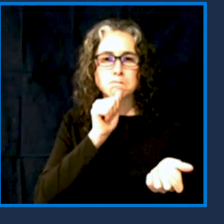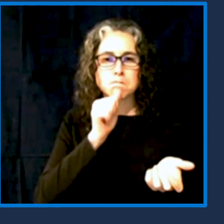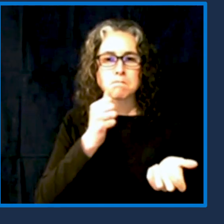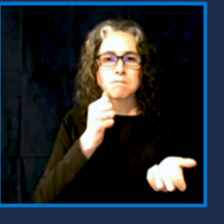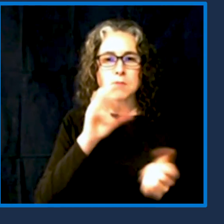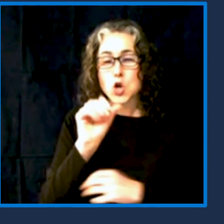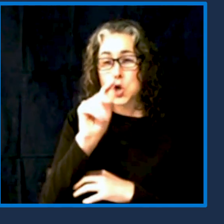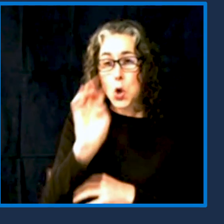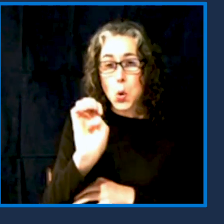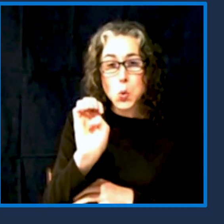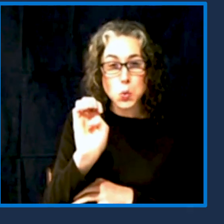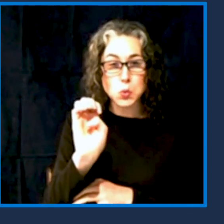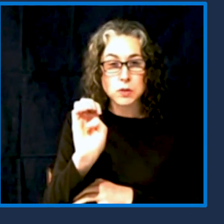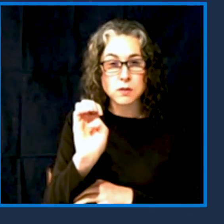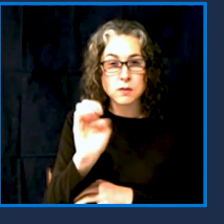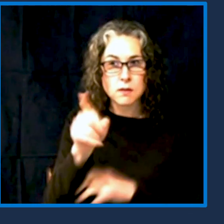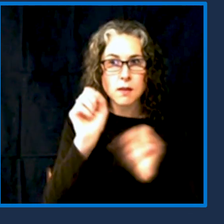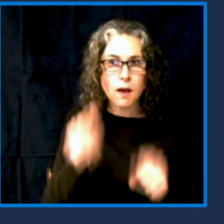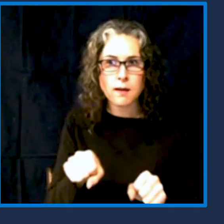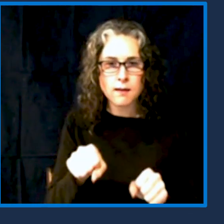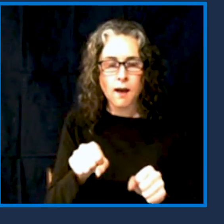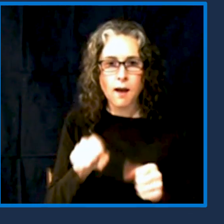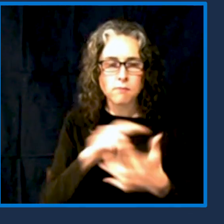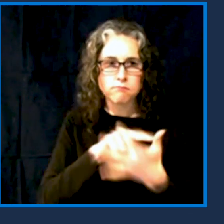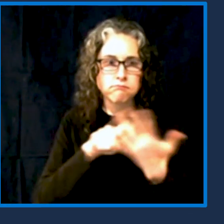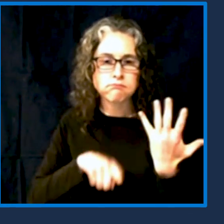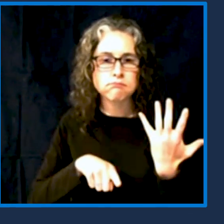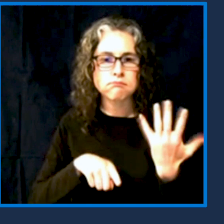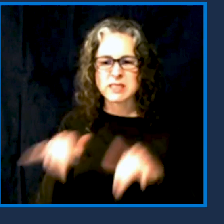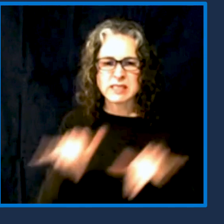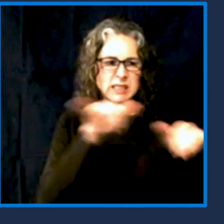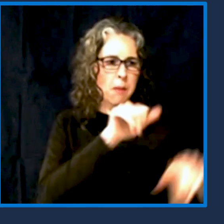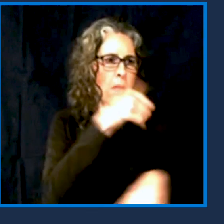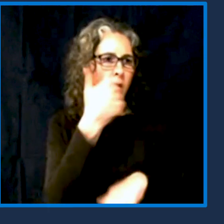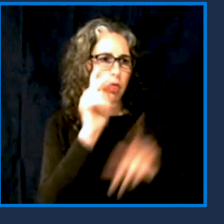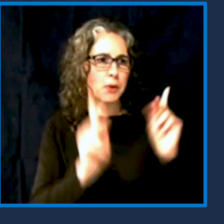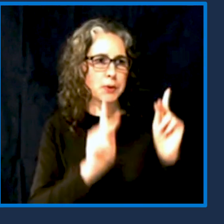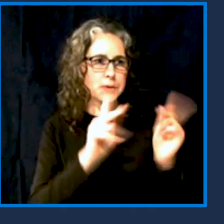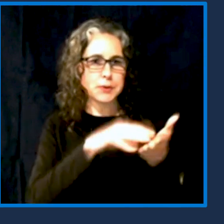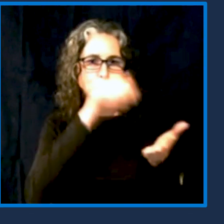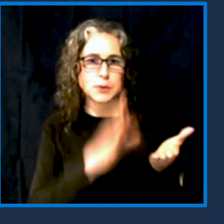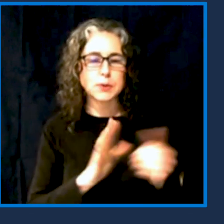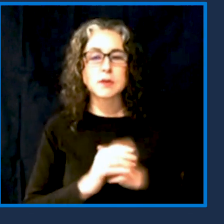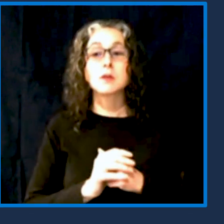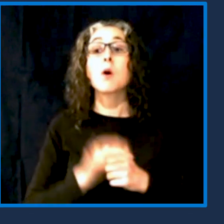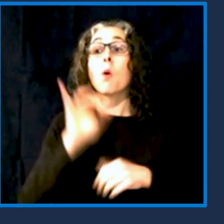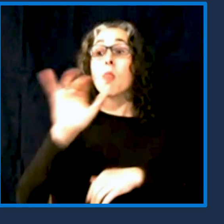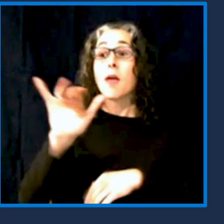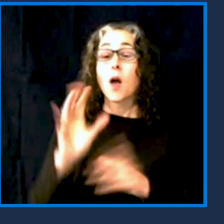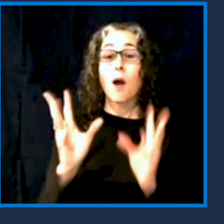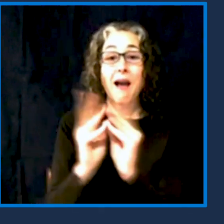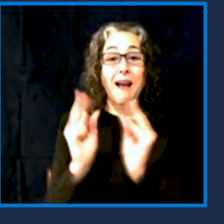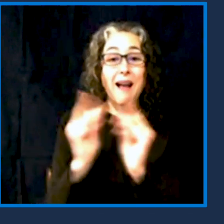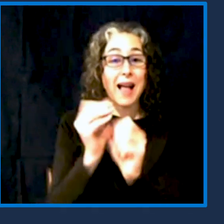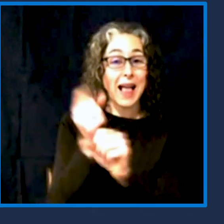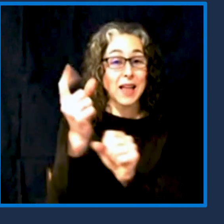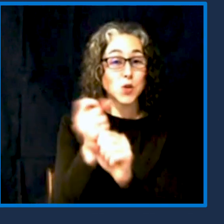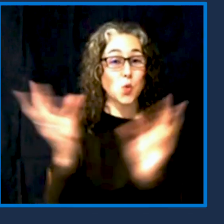student. Next, we partnered with them on their, annual conference,